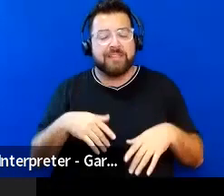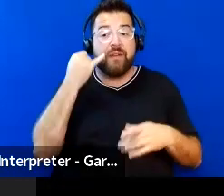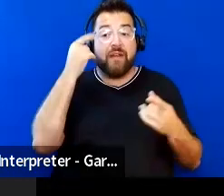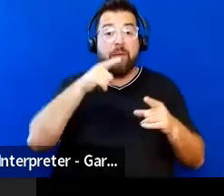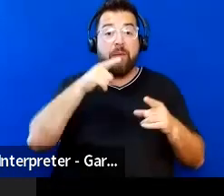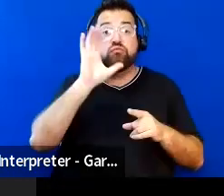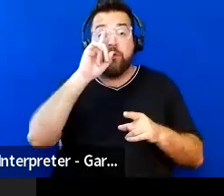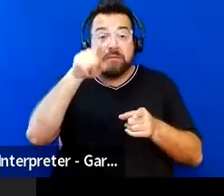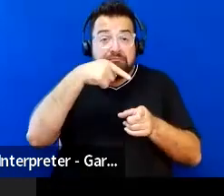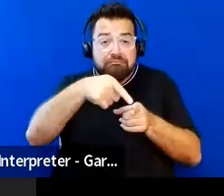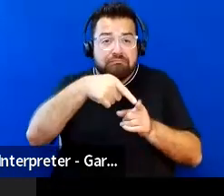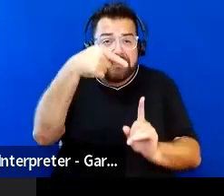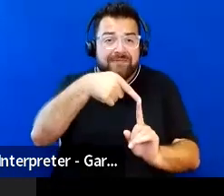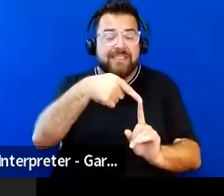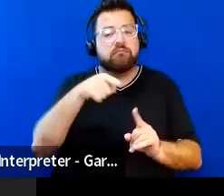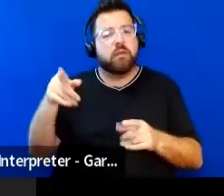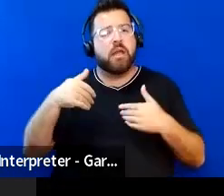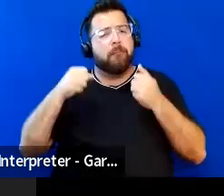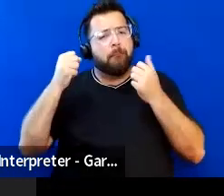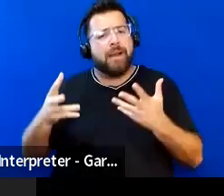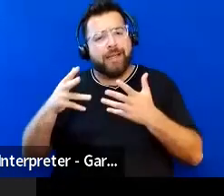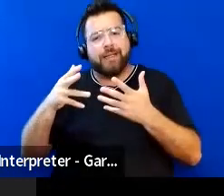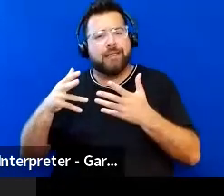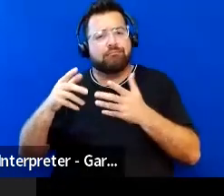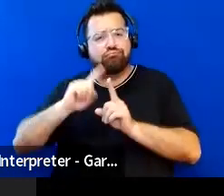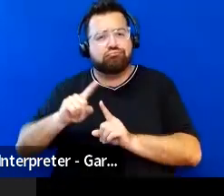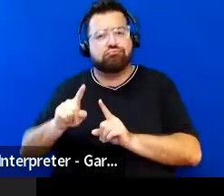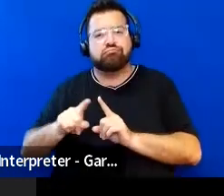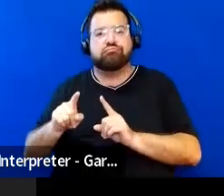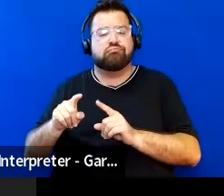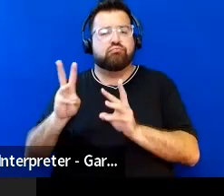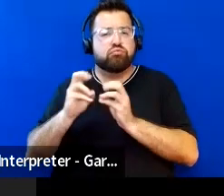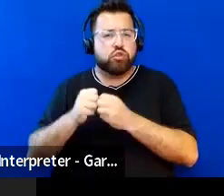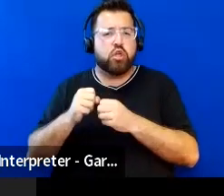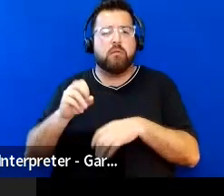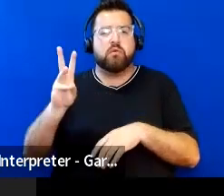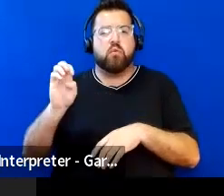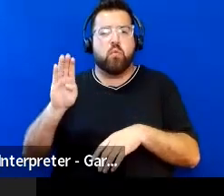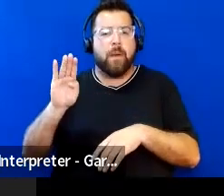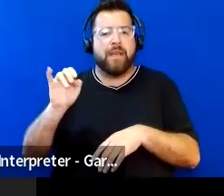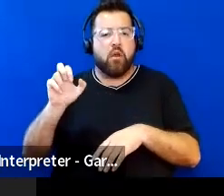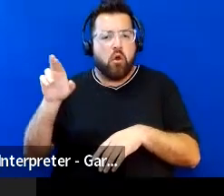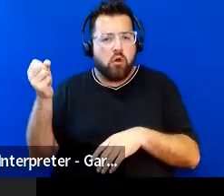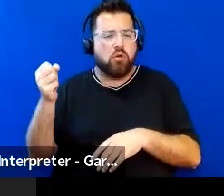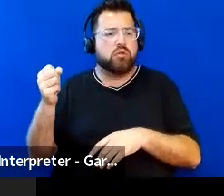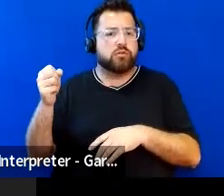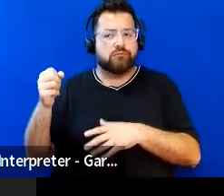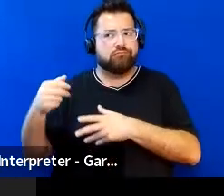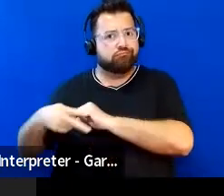have lots of different webinars that are archived. To check out the